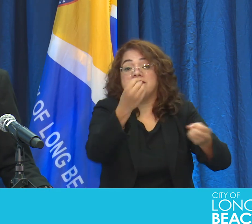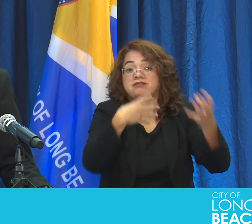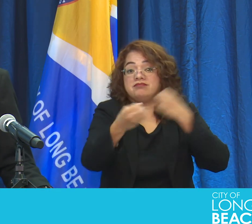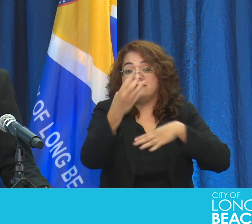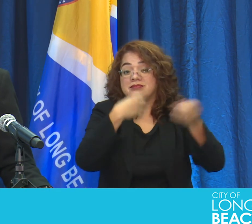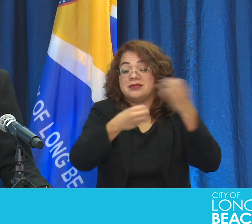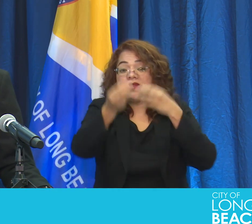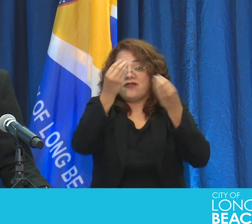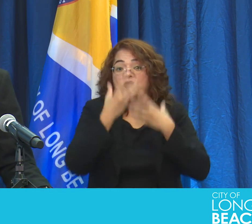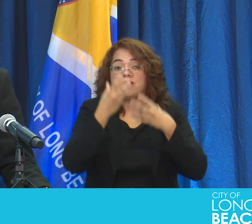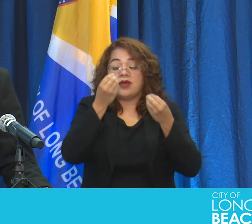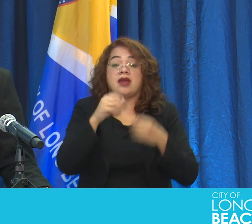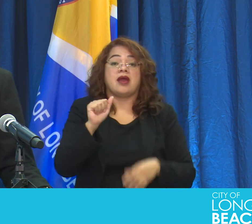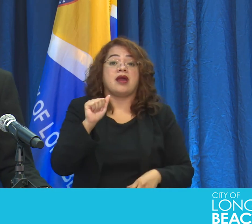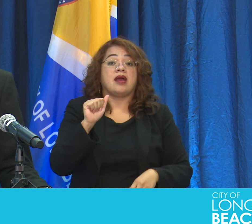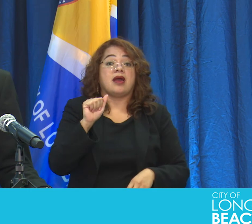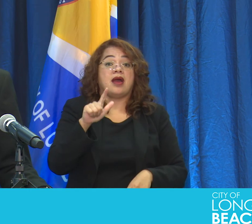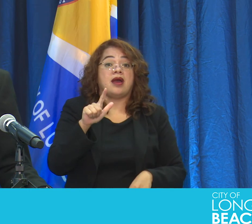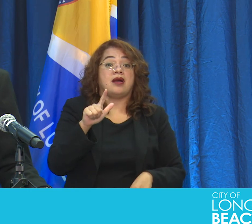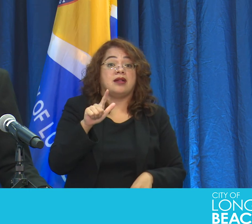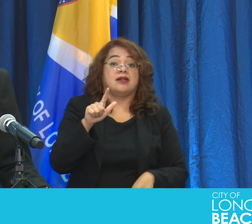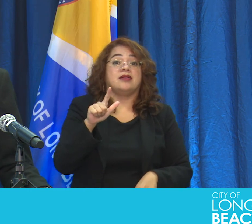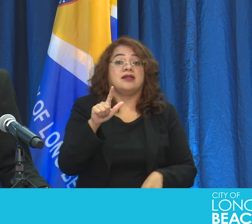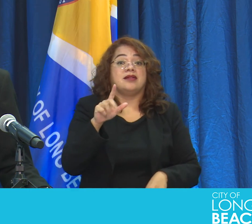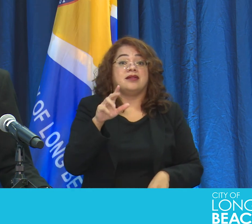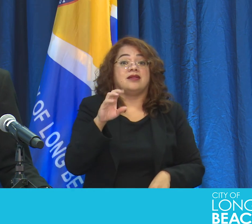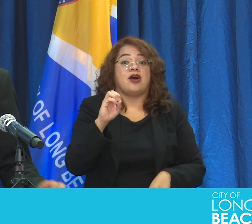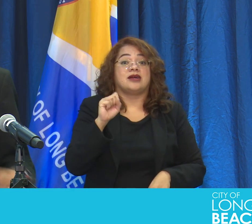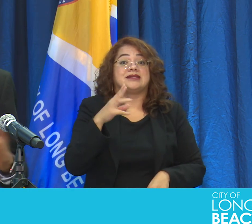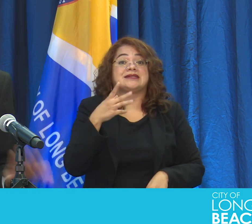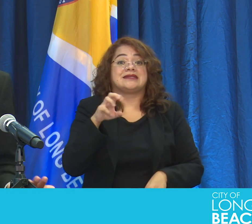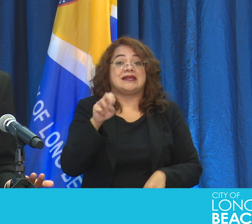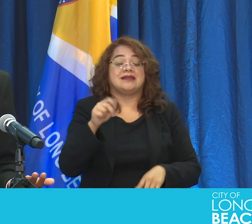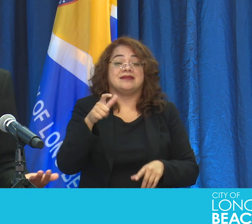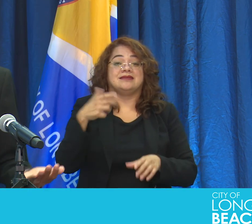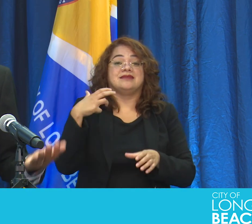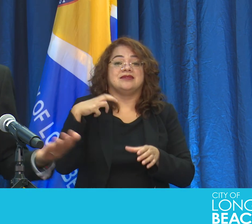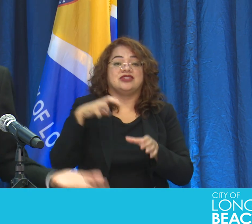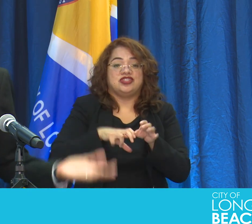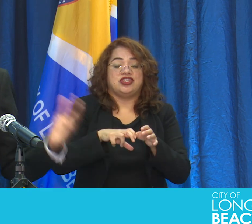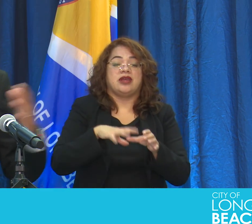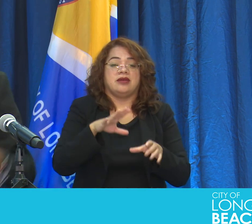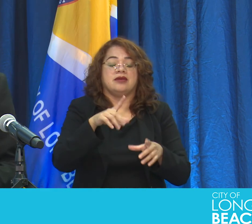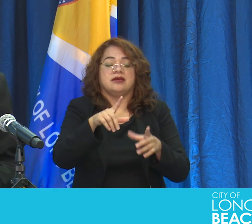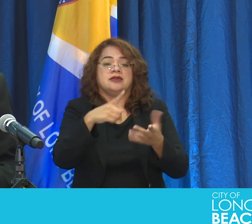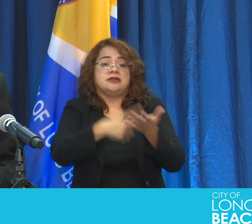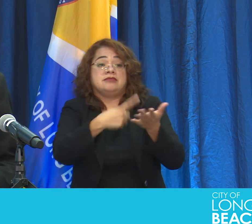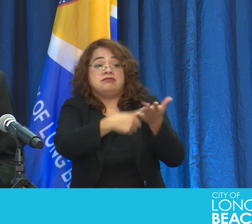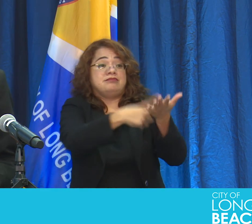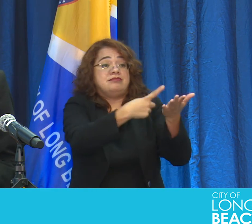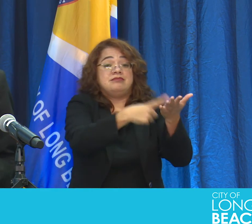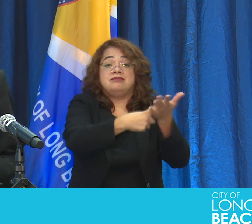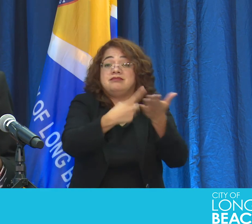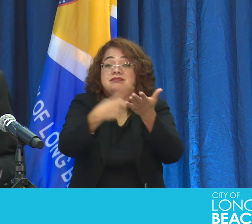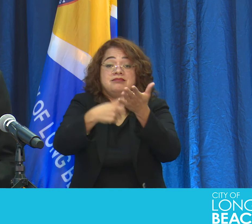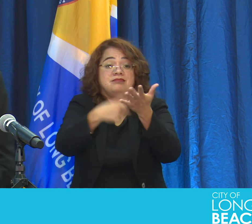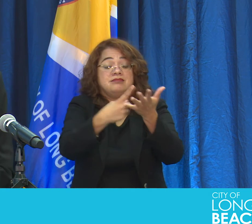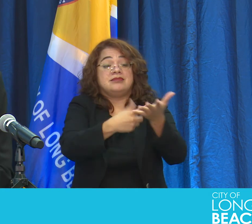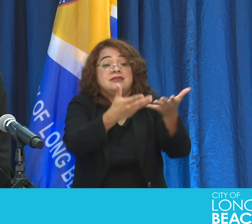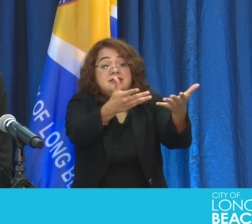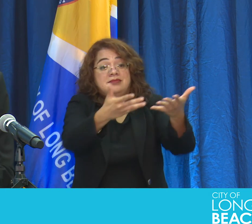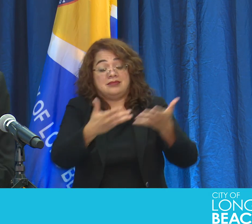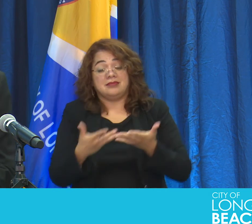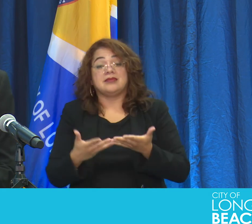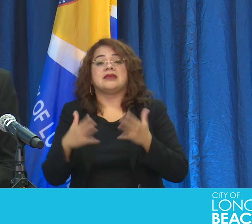Austin as chair, and the other council members will all engage with their own community and come back to the council and make the changes